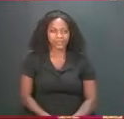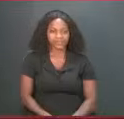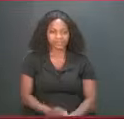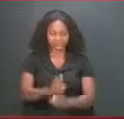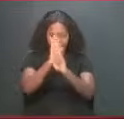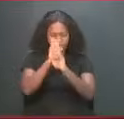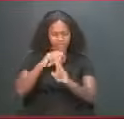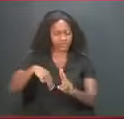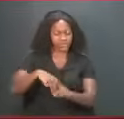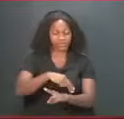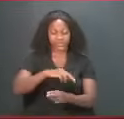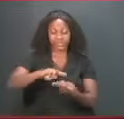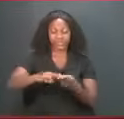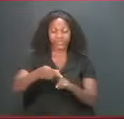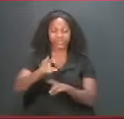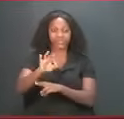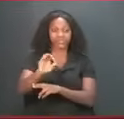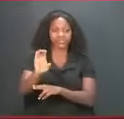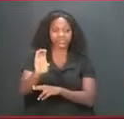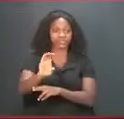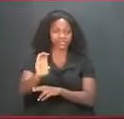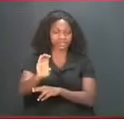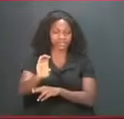item 9C.